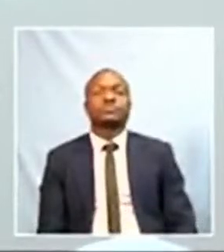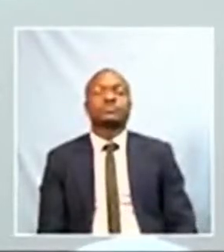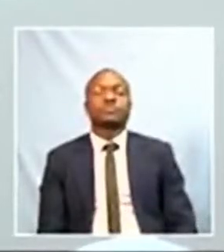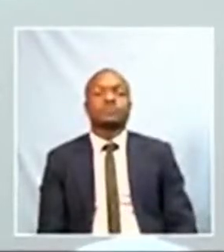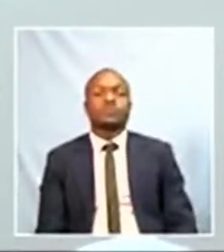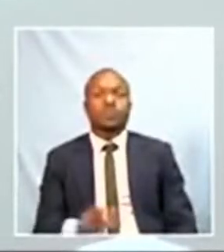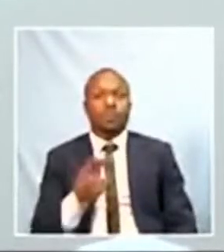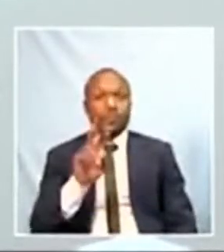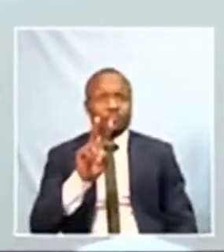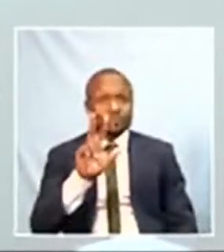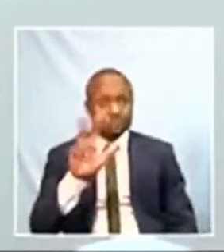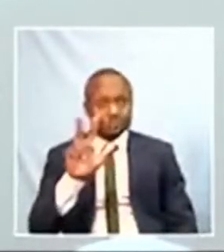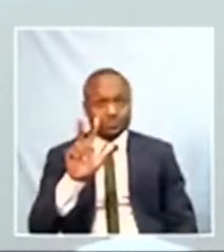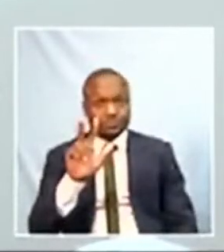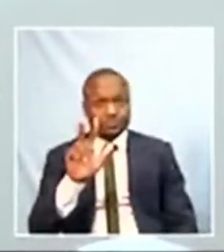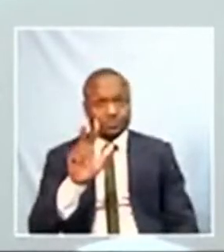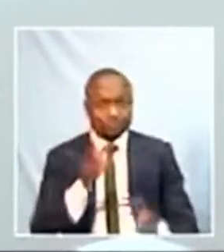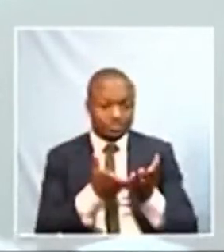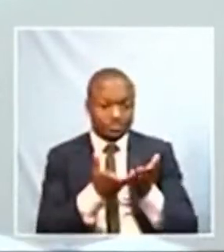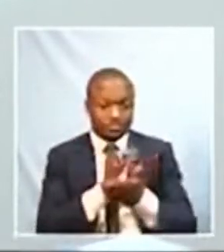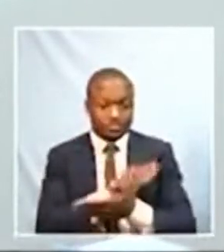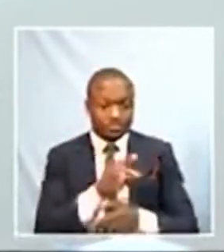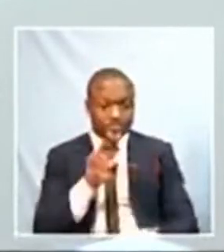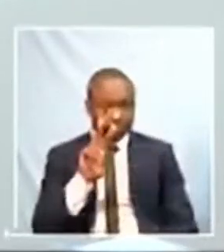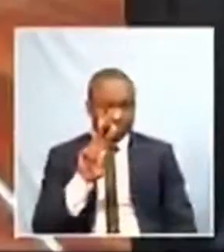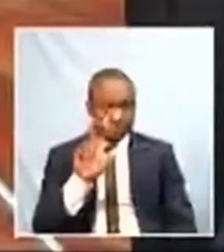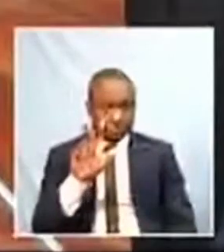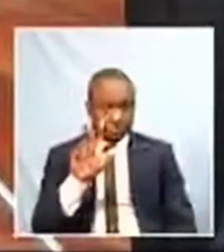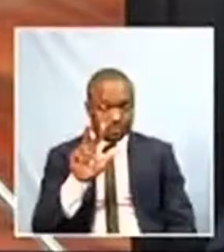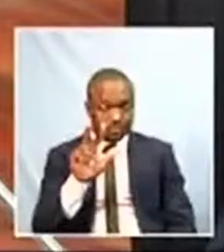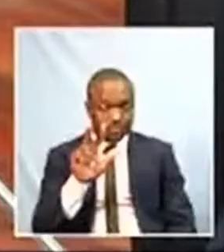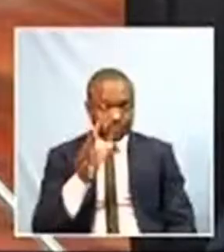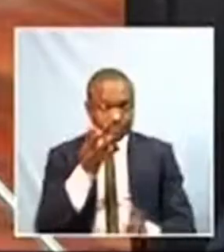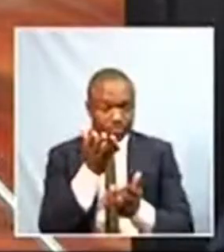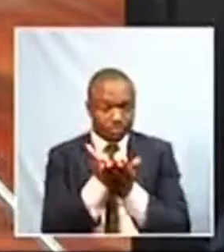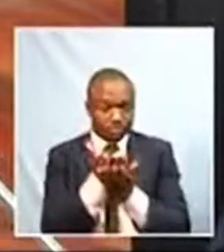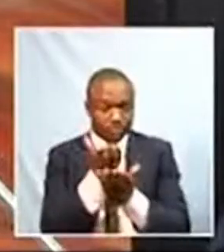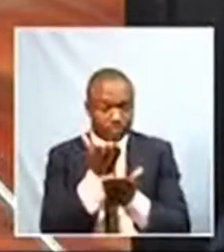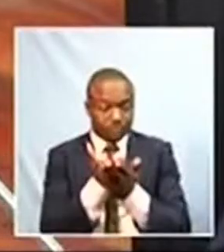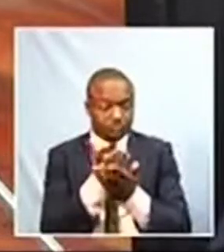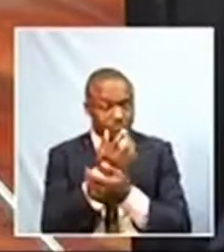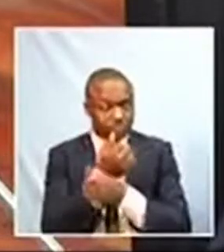Then 23, Chair, page 23, on the remedial measures.